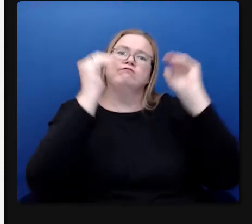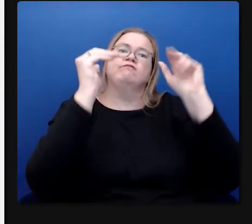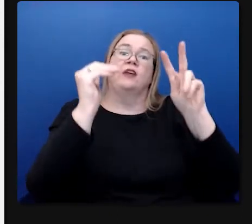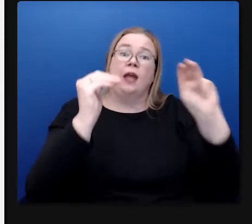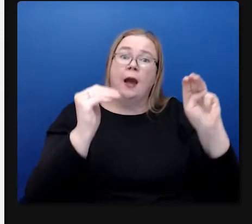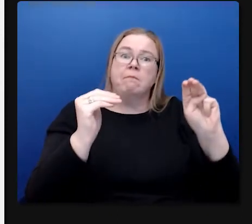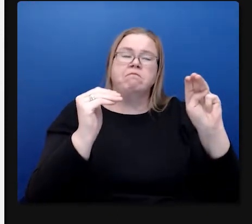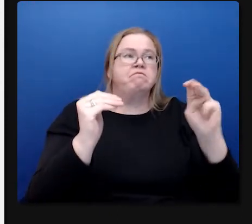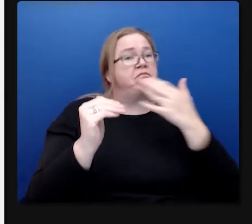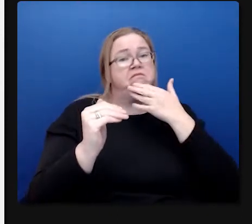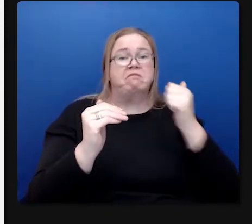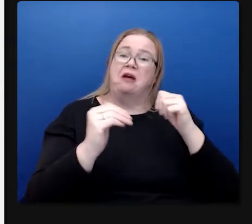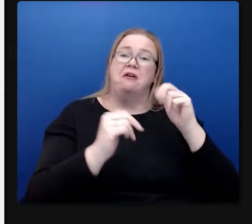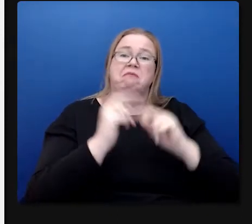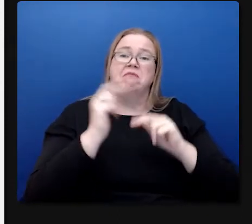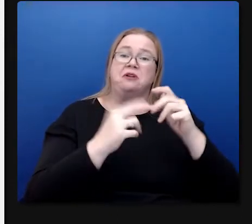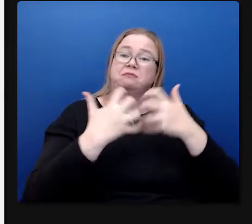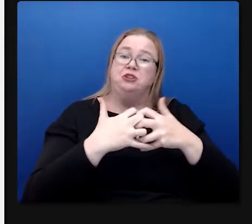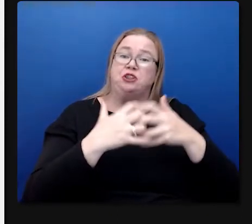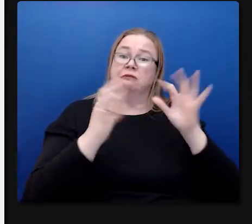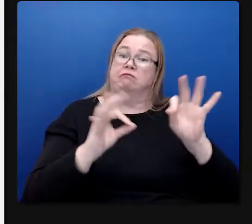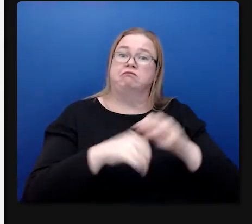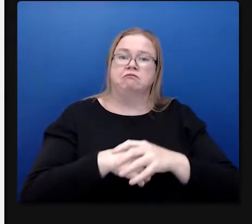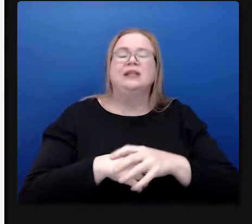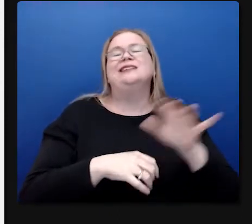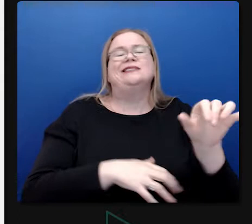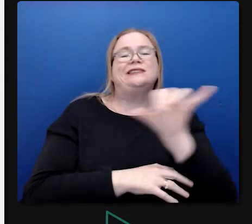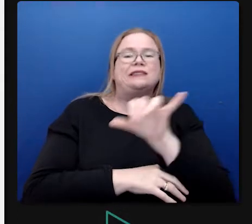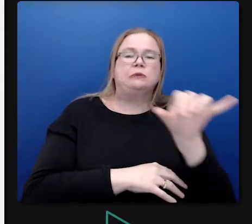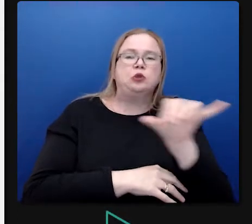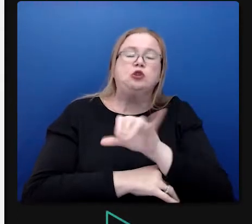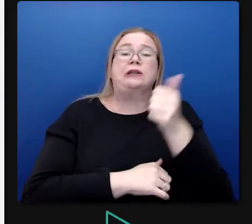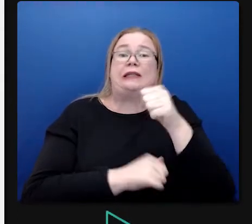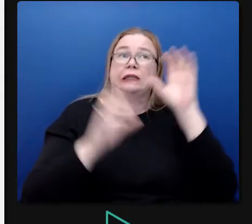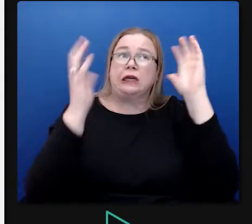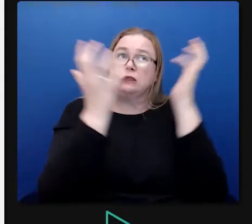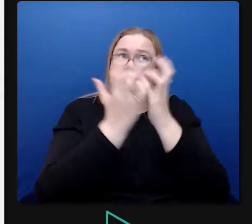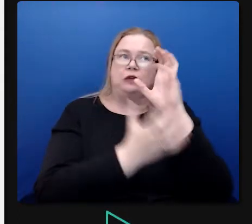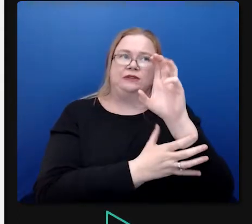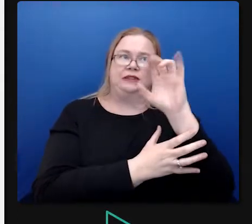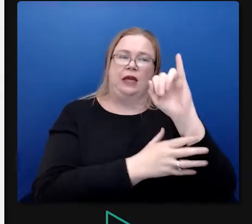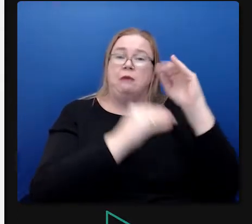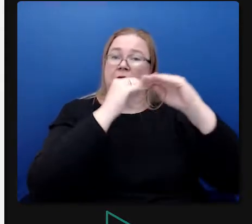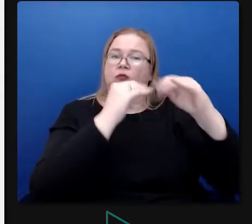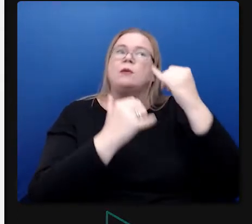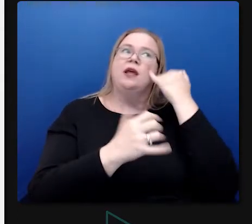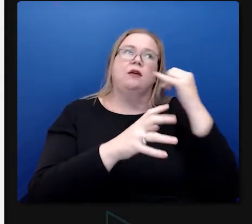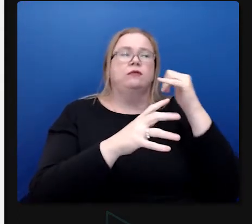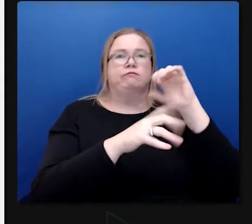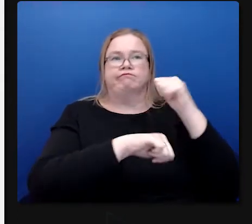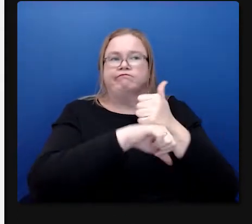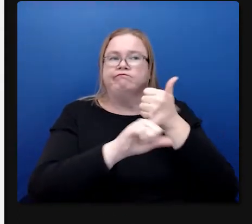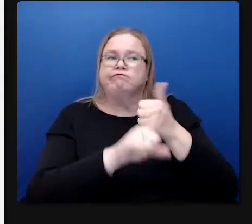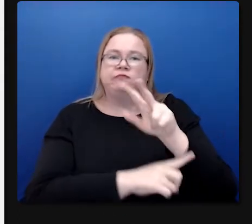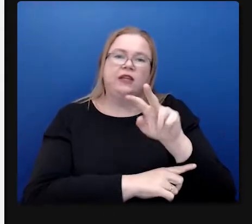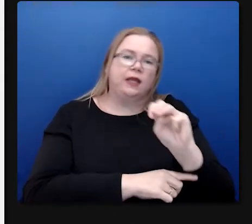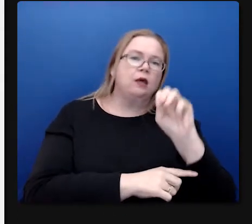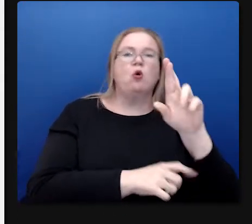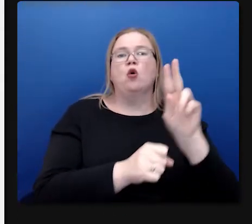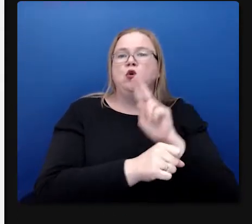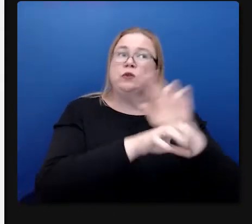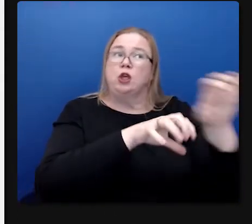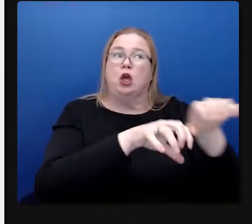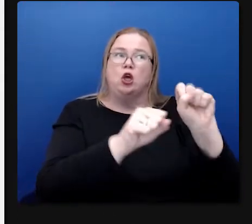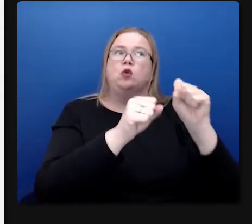of VM and you have a better build machine. Similarly, any cloud CI platform, whether you're provisioning your own VMs or using